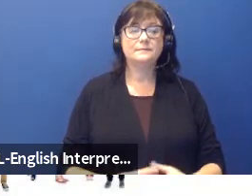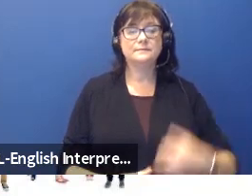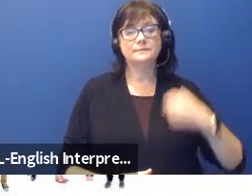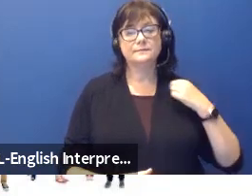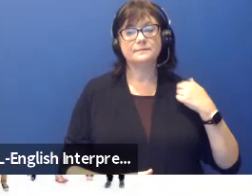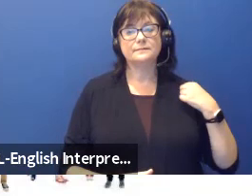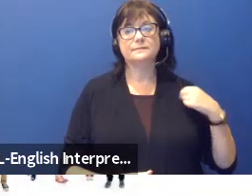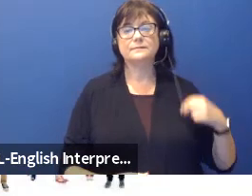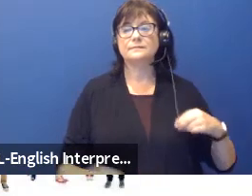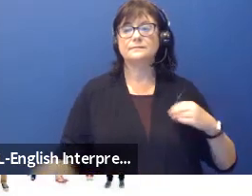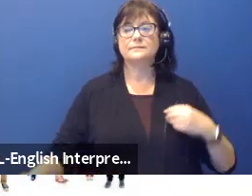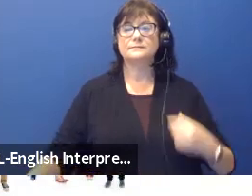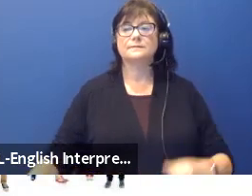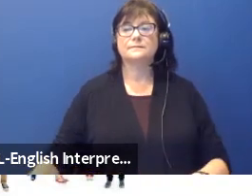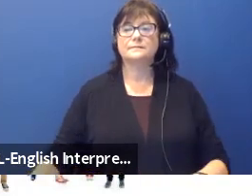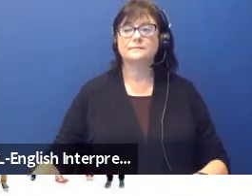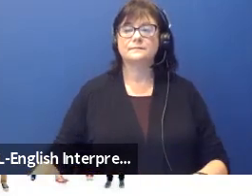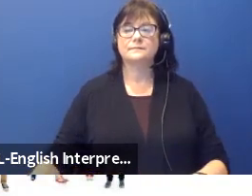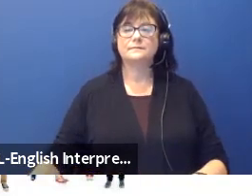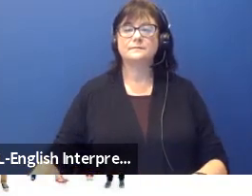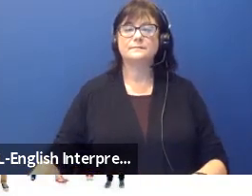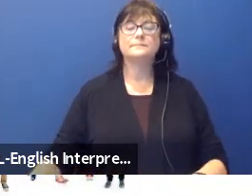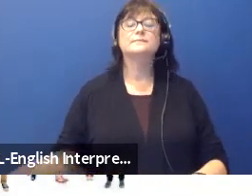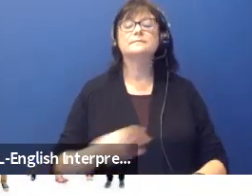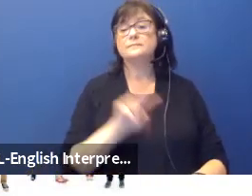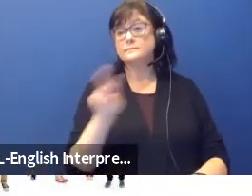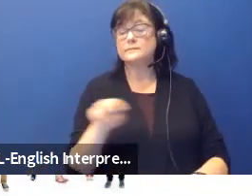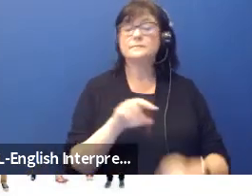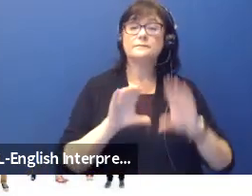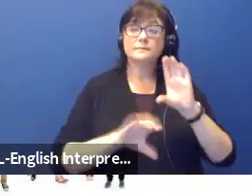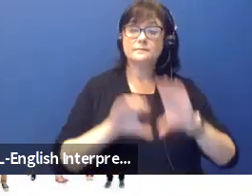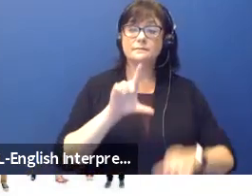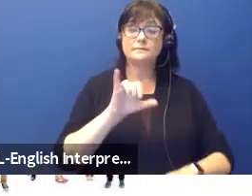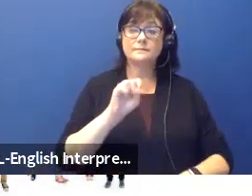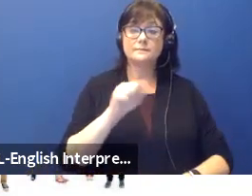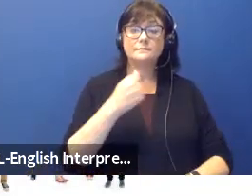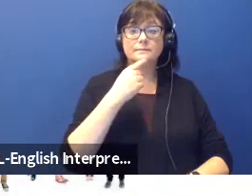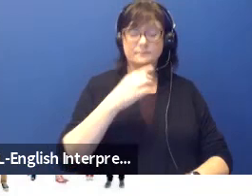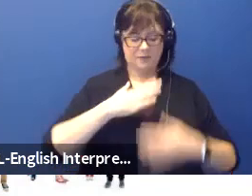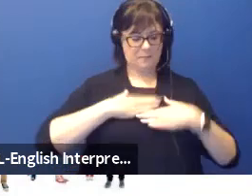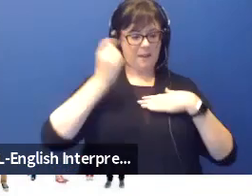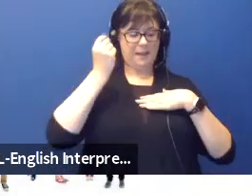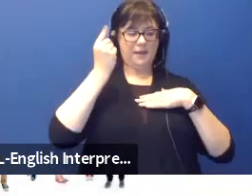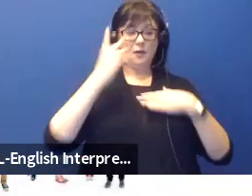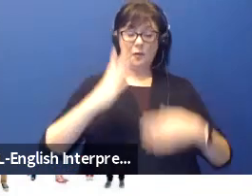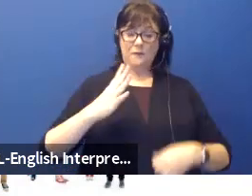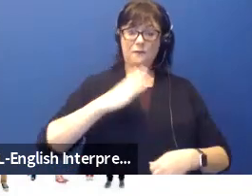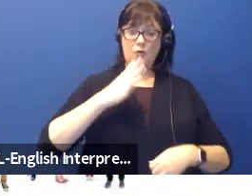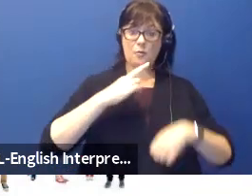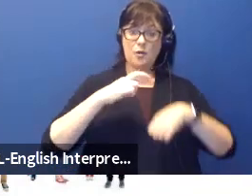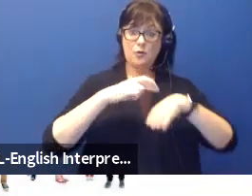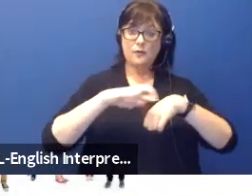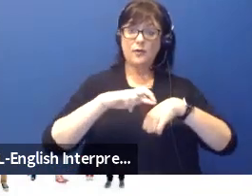And Lisa's mentioned in the chat, it's been our understanding that the formal referral needs to be more about the consistency of your referral process than the